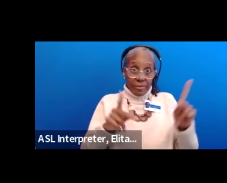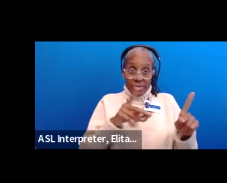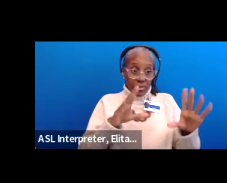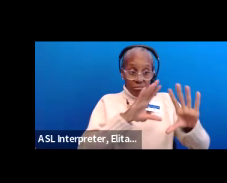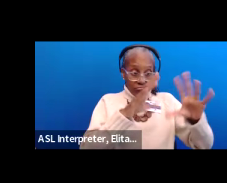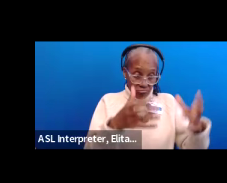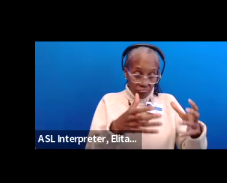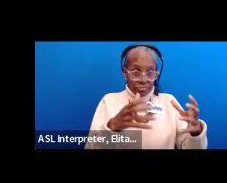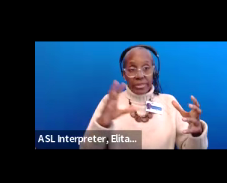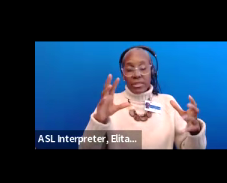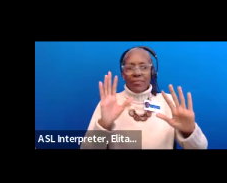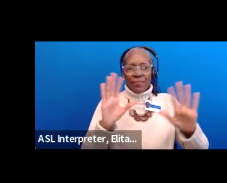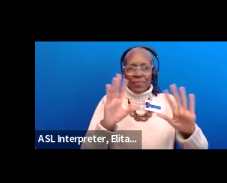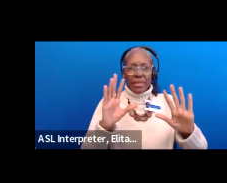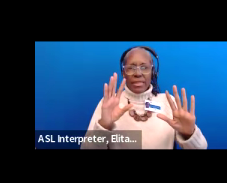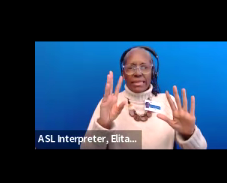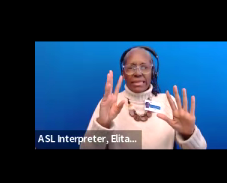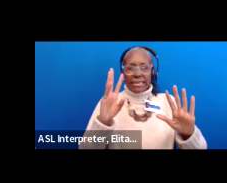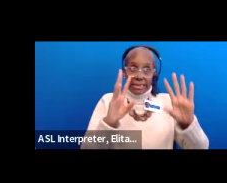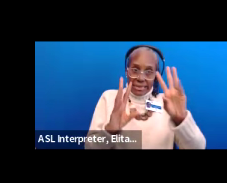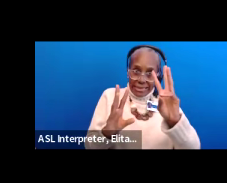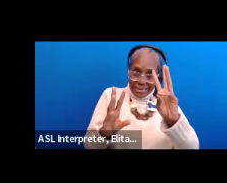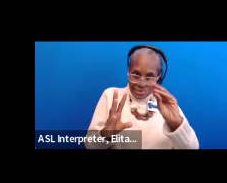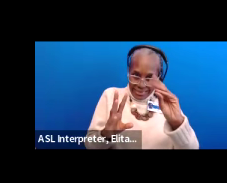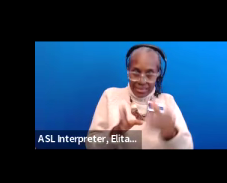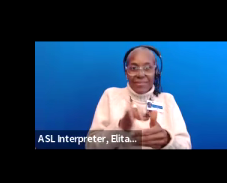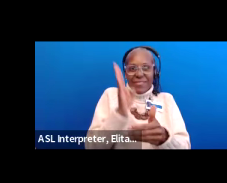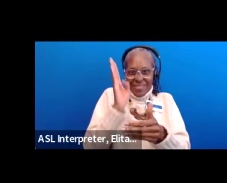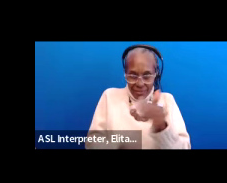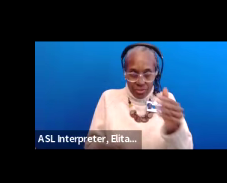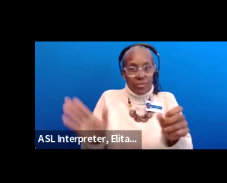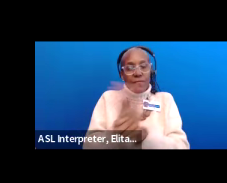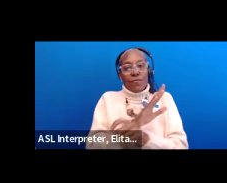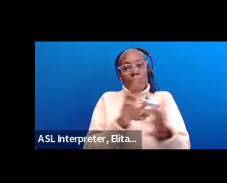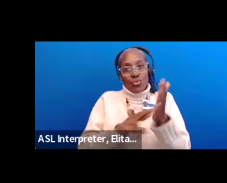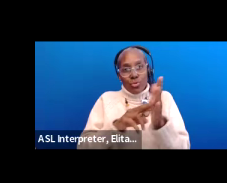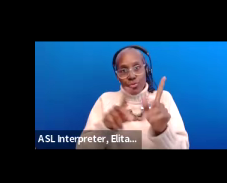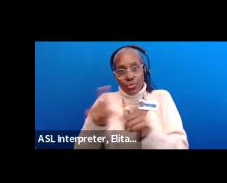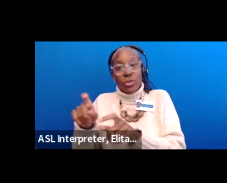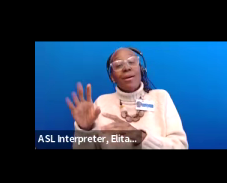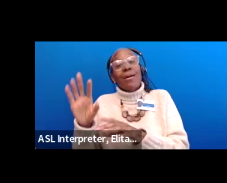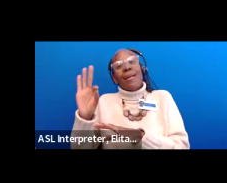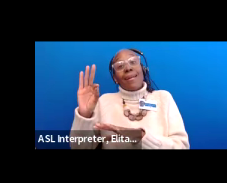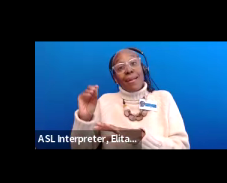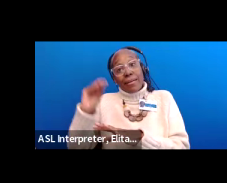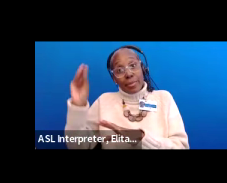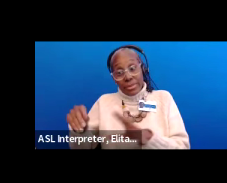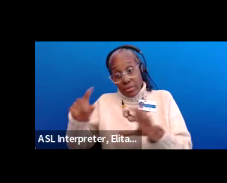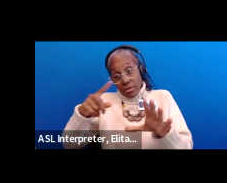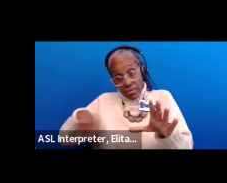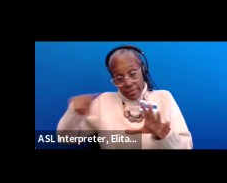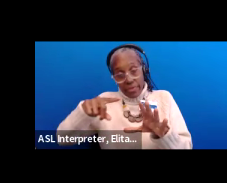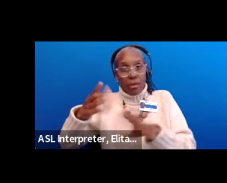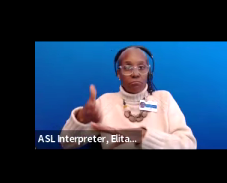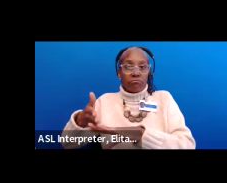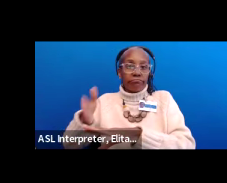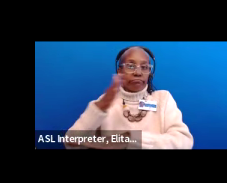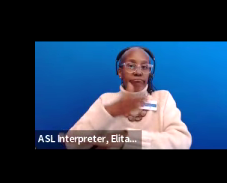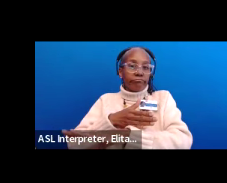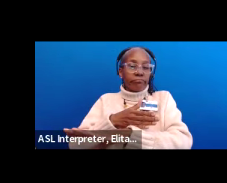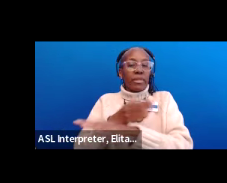trial, 60% or 60 of those people completed the trial, and 90% of those people improved in